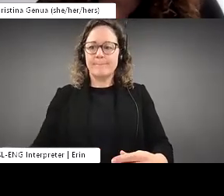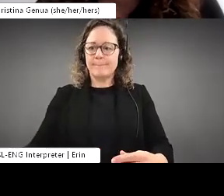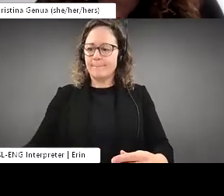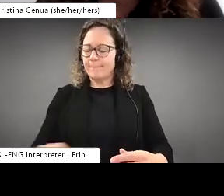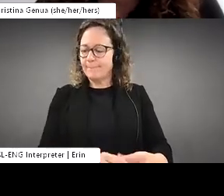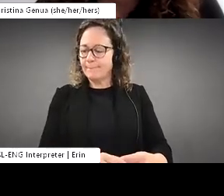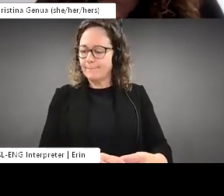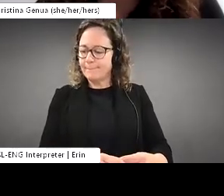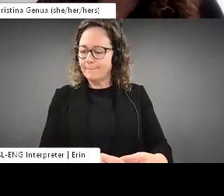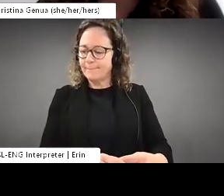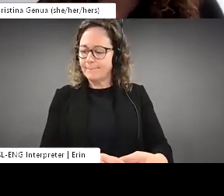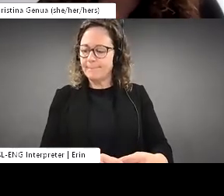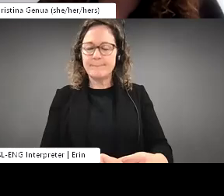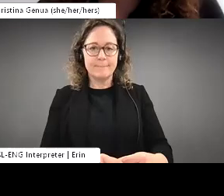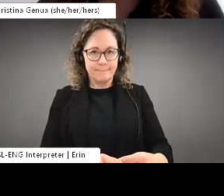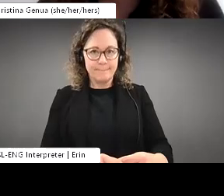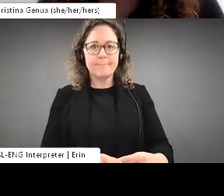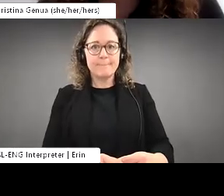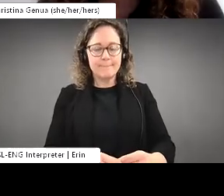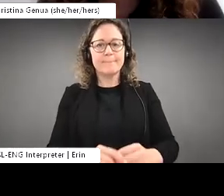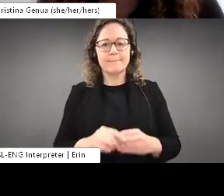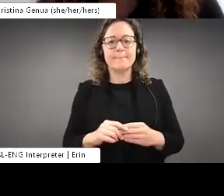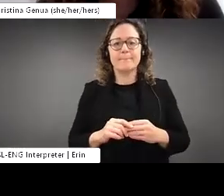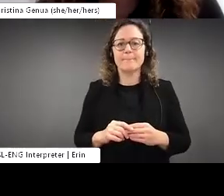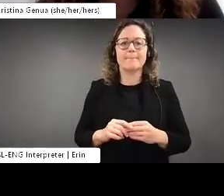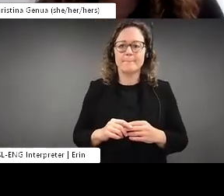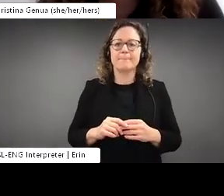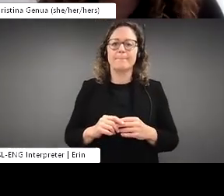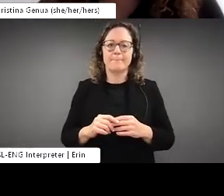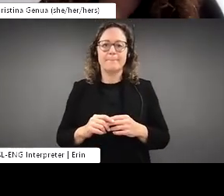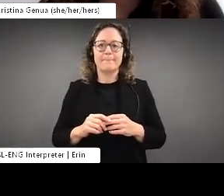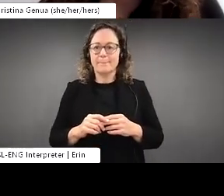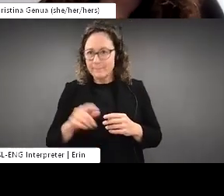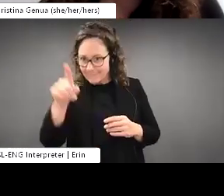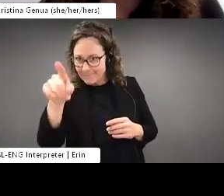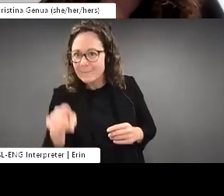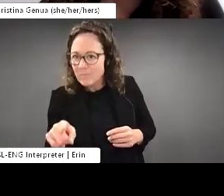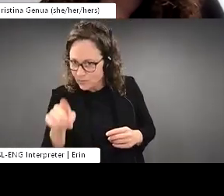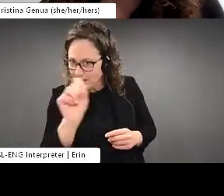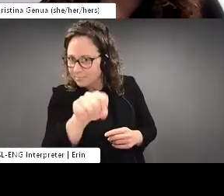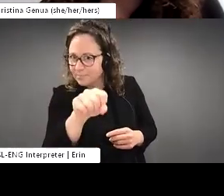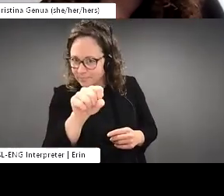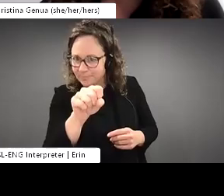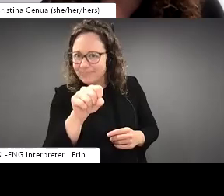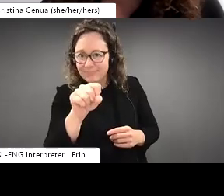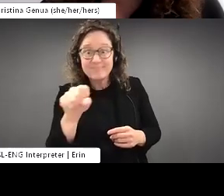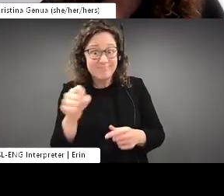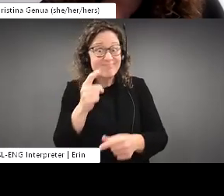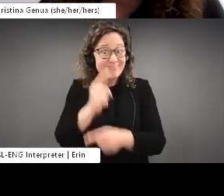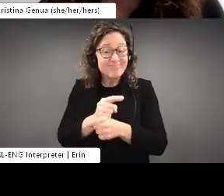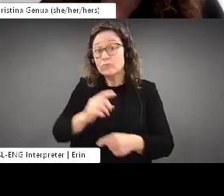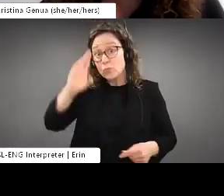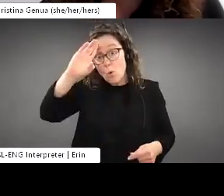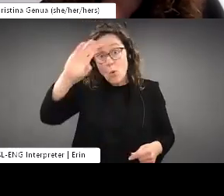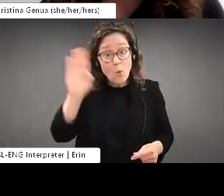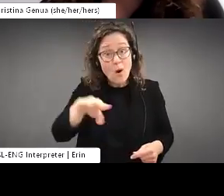Yeah. So yes, you are all correct. So because it's a government of Canada check,